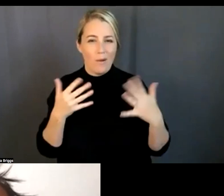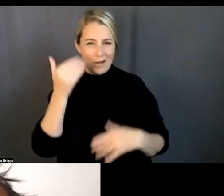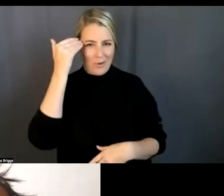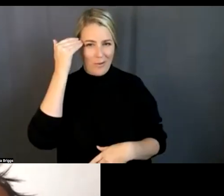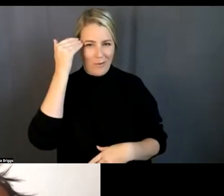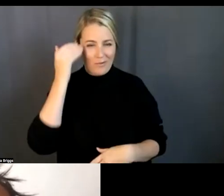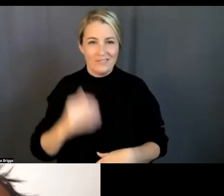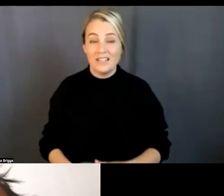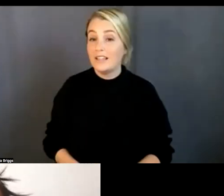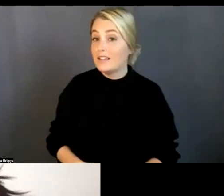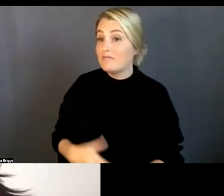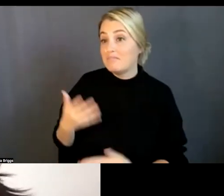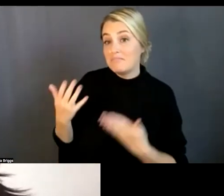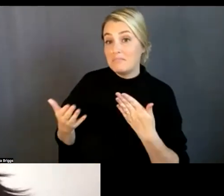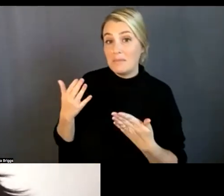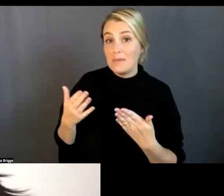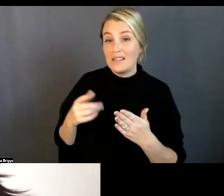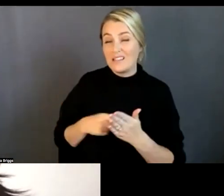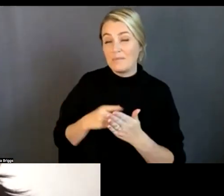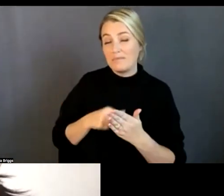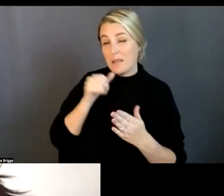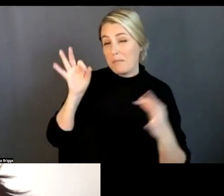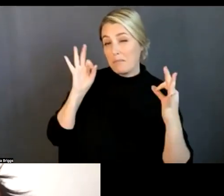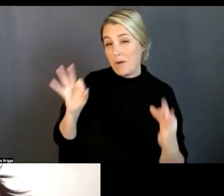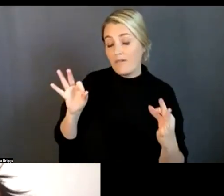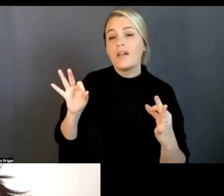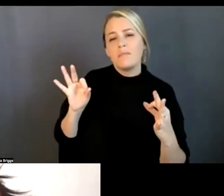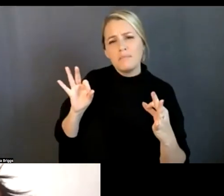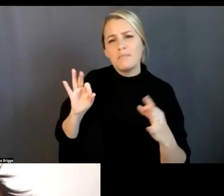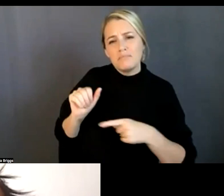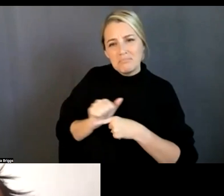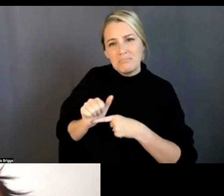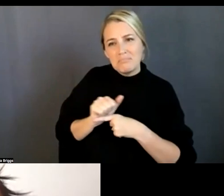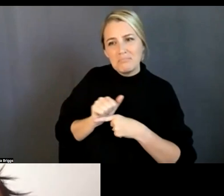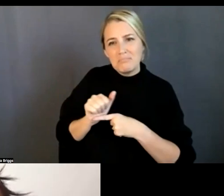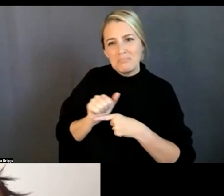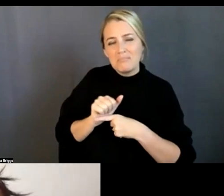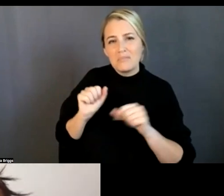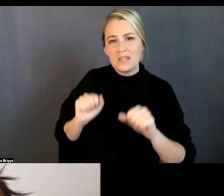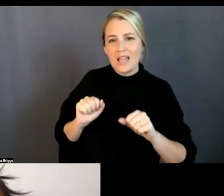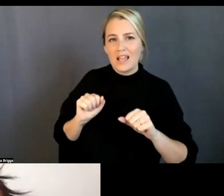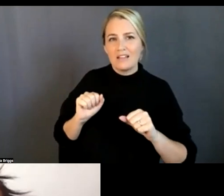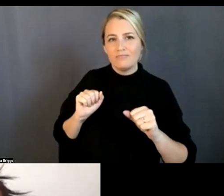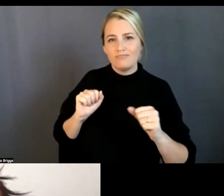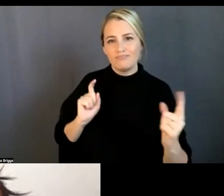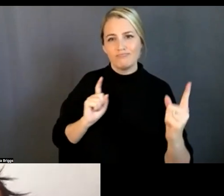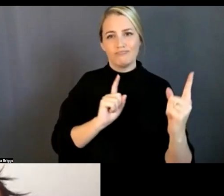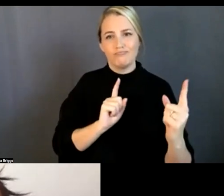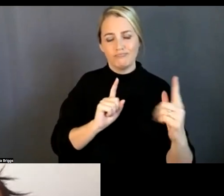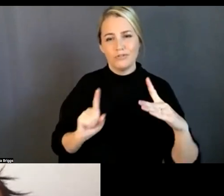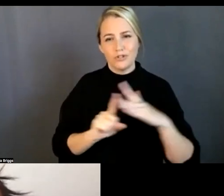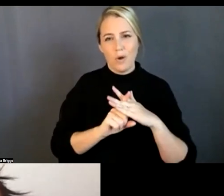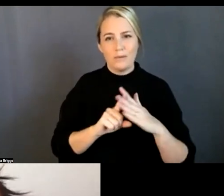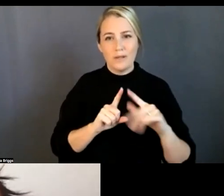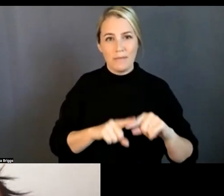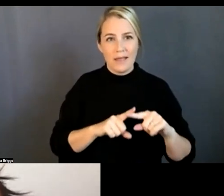Care may be imperfect at times. It's a practice that we can show up to differently depending on capacity and context,